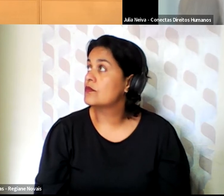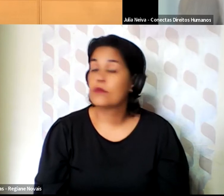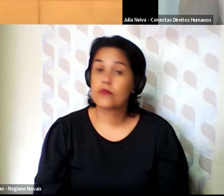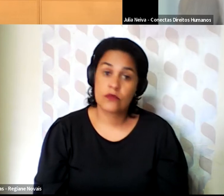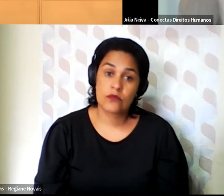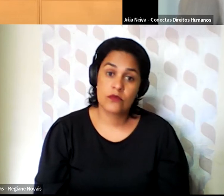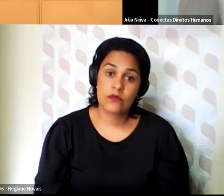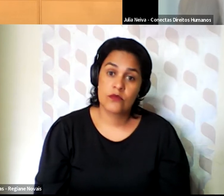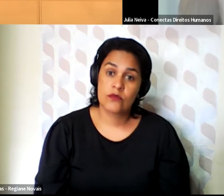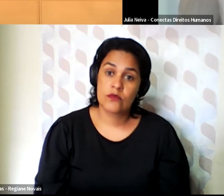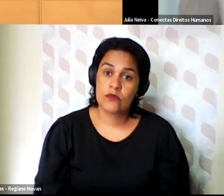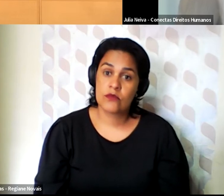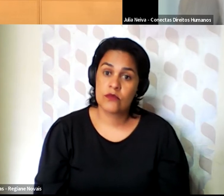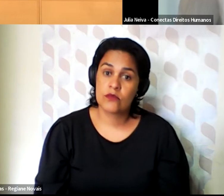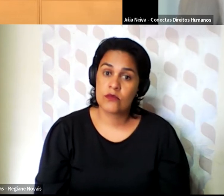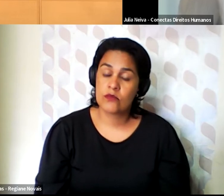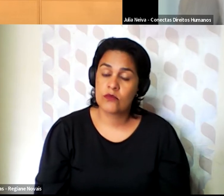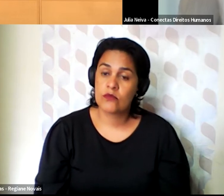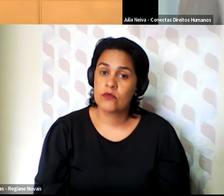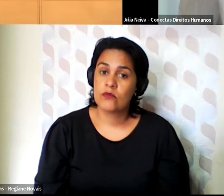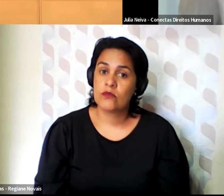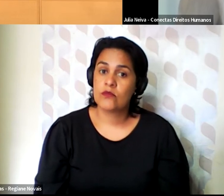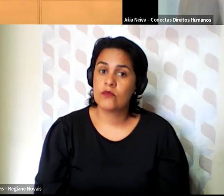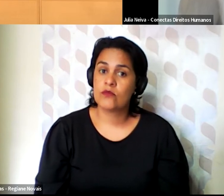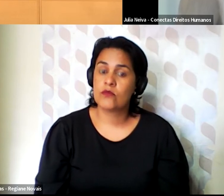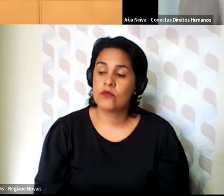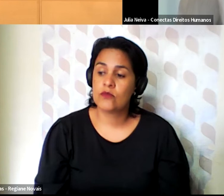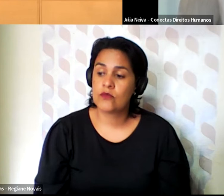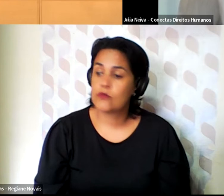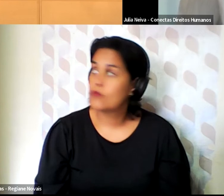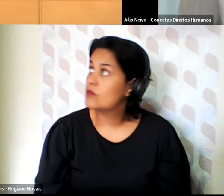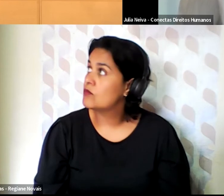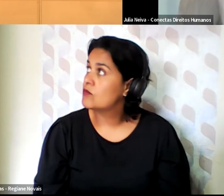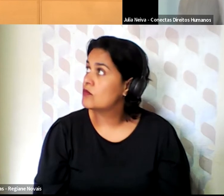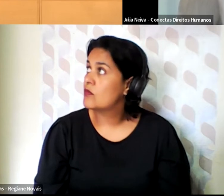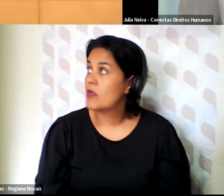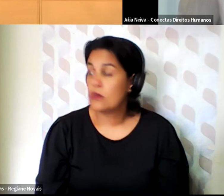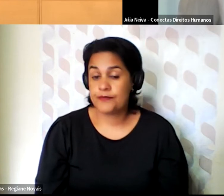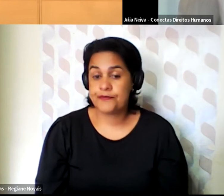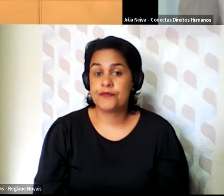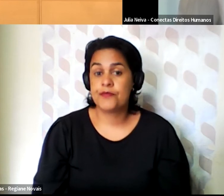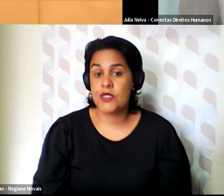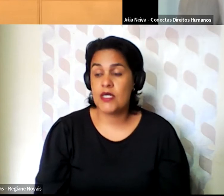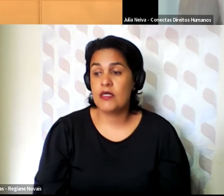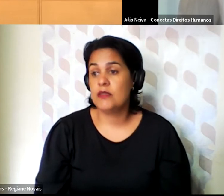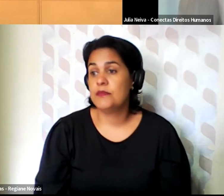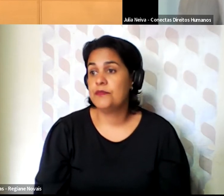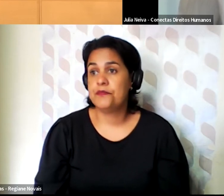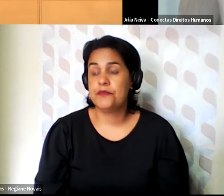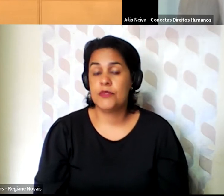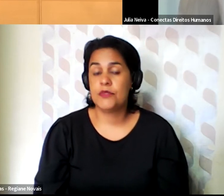light of the current context of a climate emergency and the importance to take into account human rights